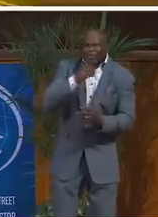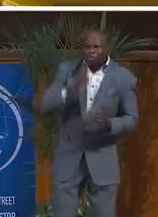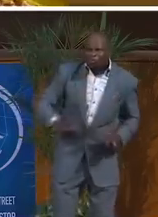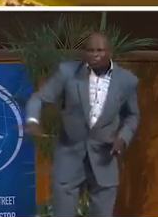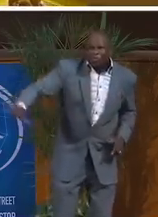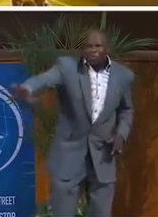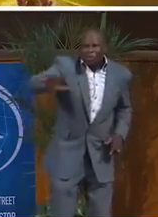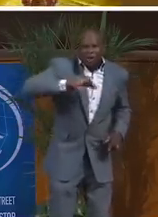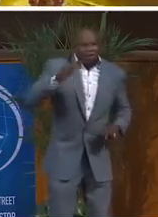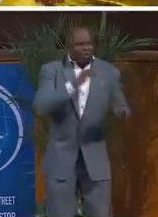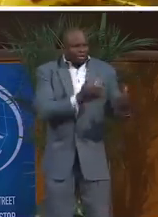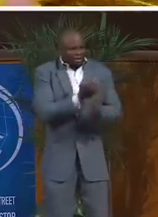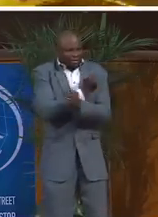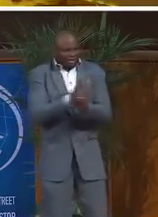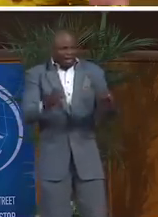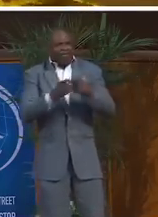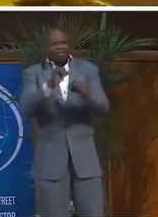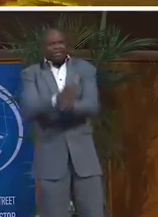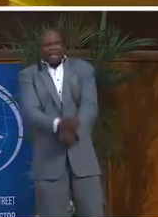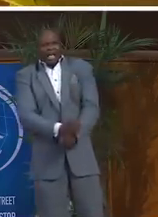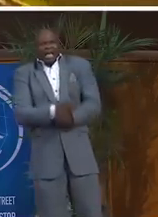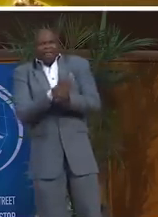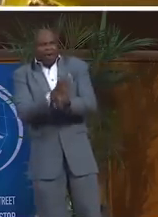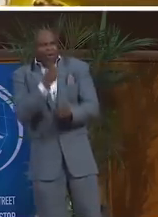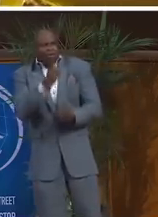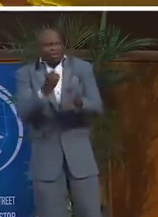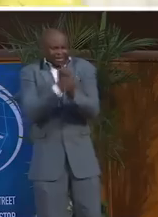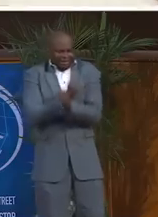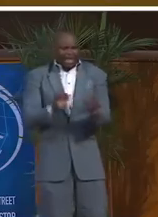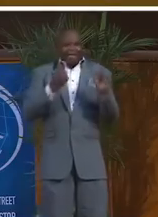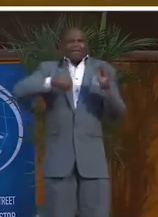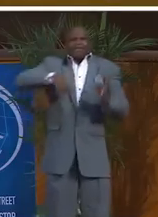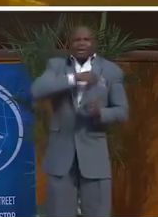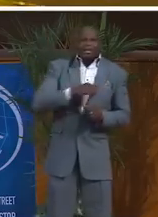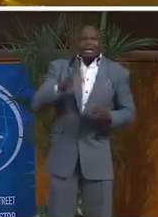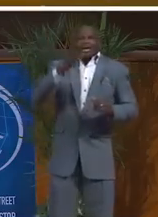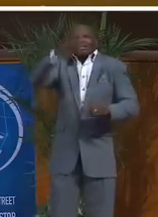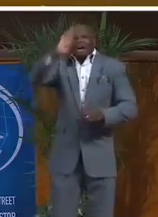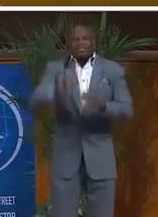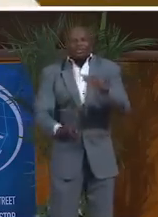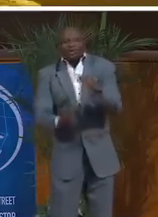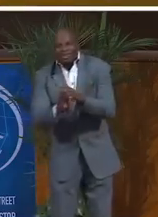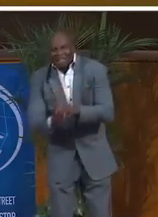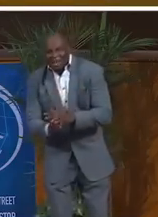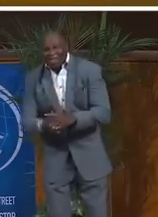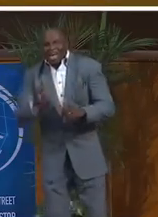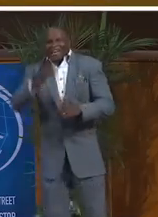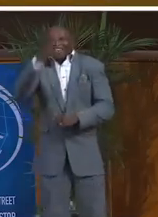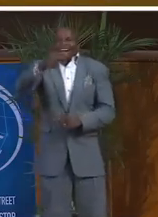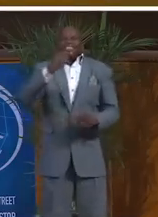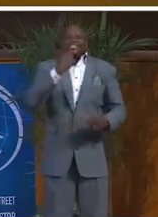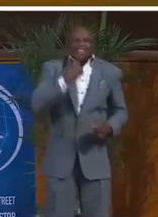going to bring them out of slavery, who's going to make a way out of no way, God shows up and God says, I